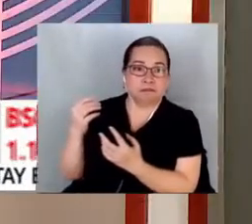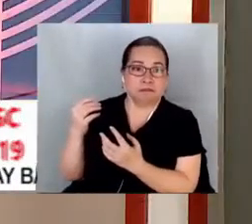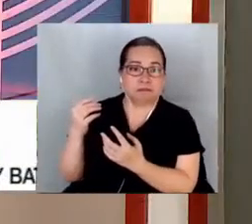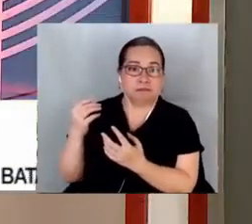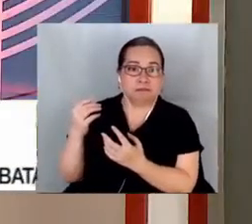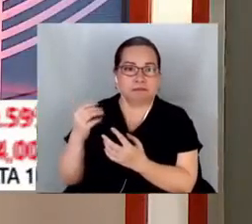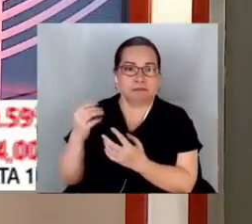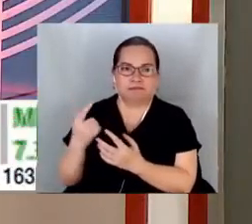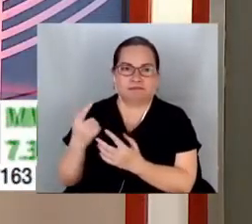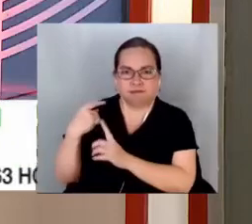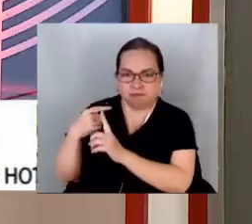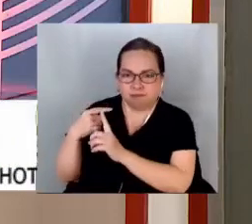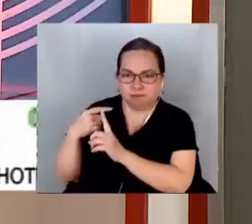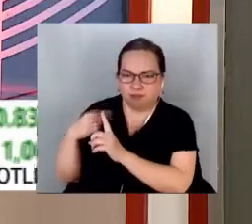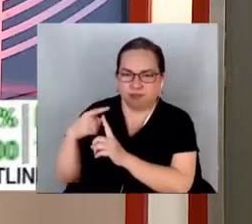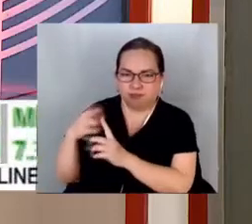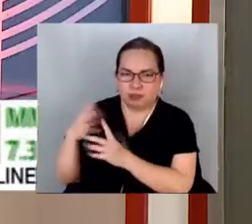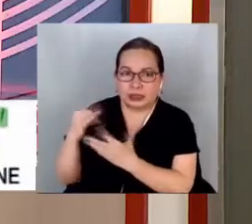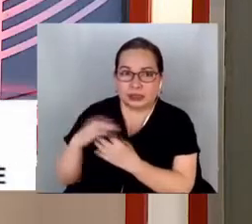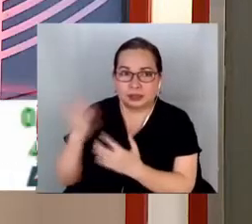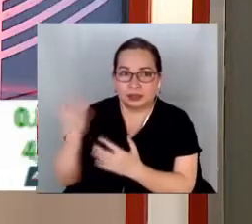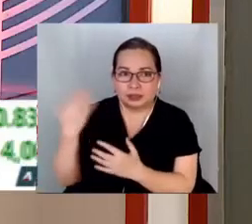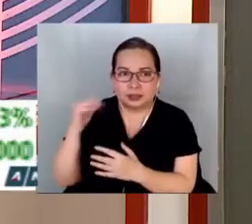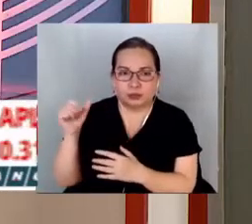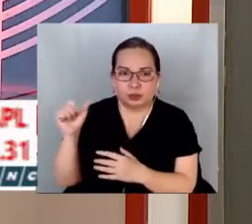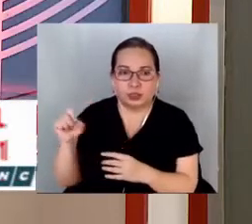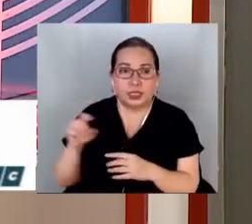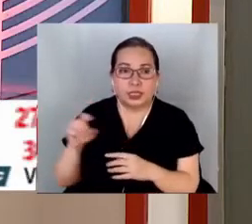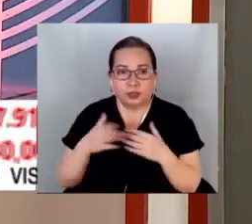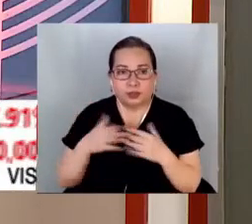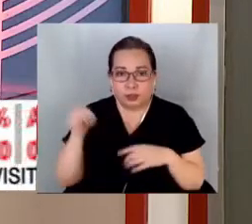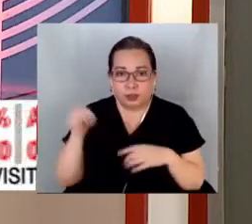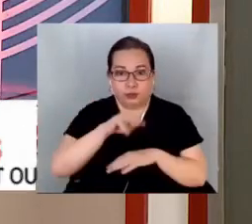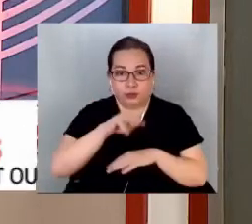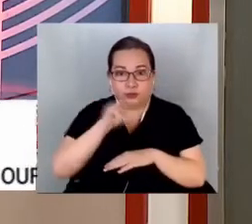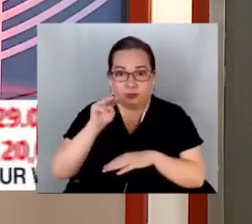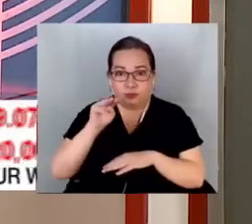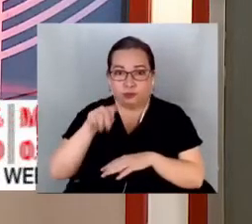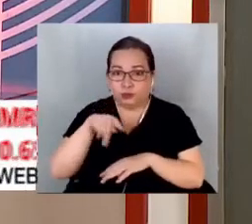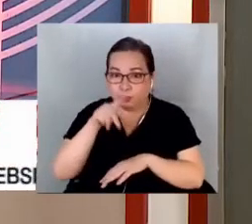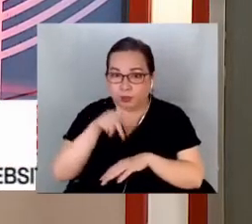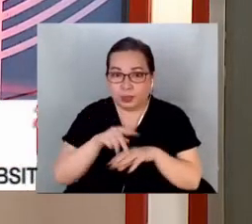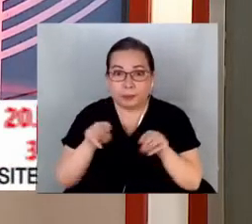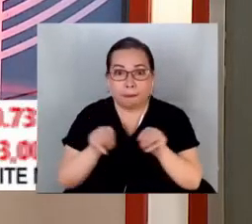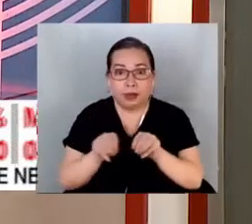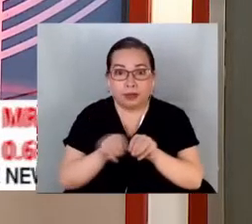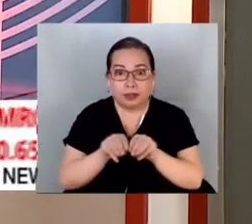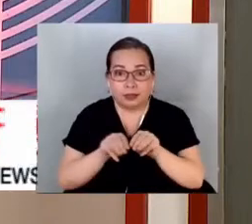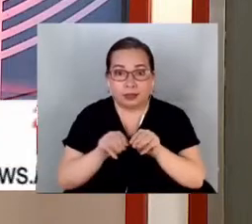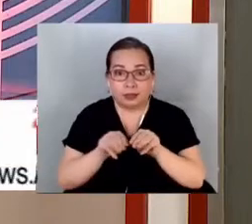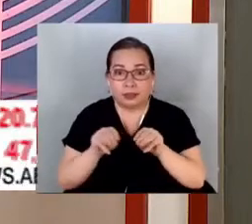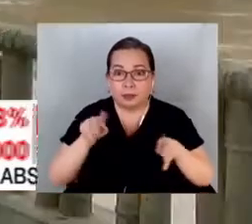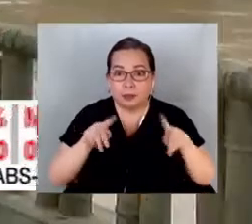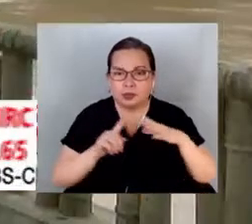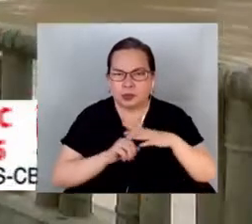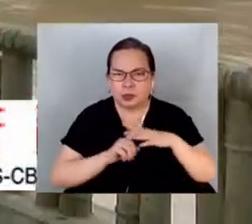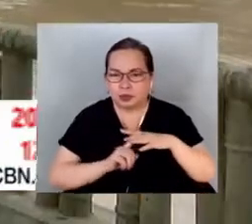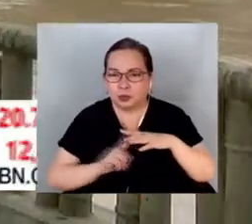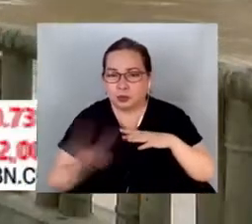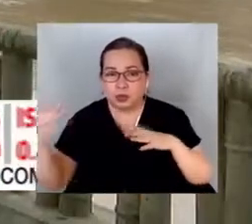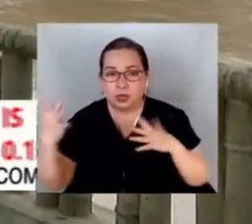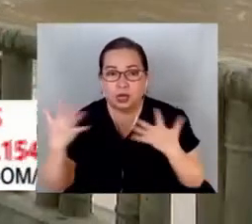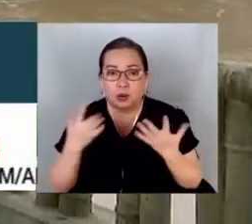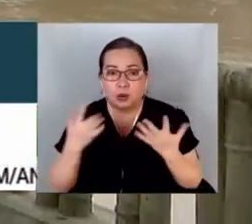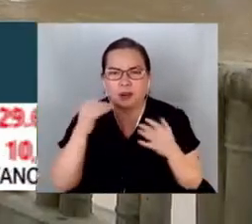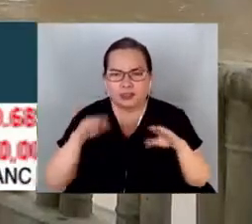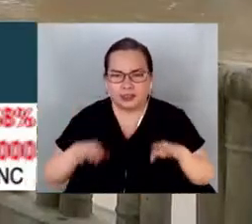Well, back here at home, hundreds of residents in Marikina City have been evacuated from their homes as nonstop rains overnight triggered